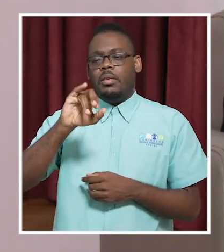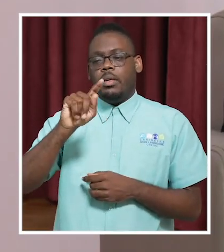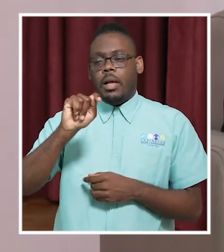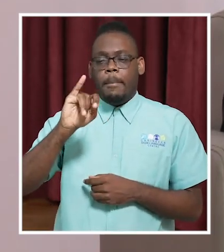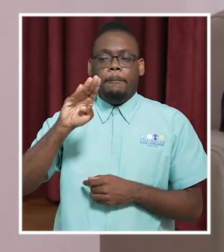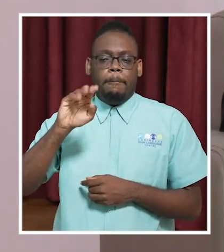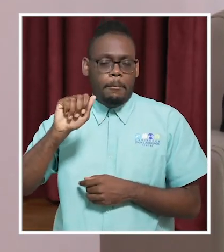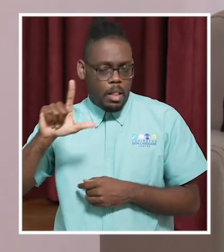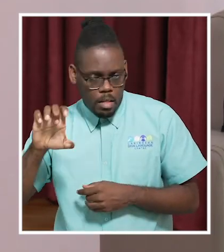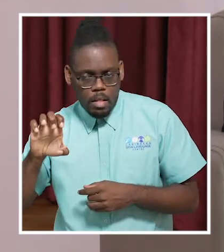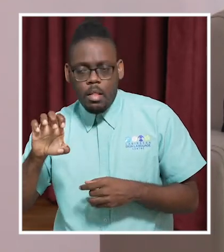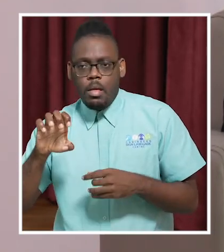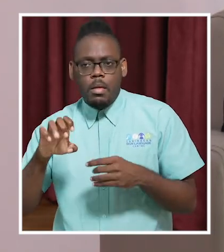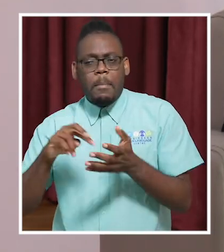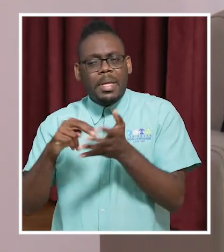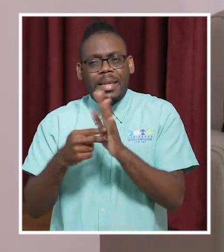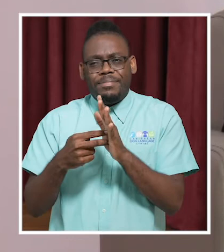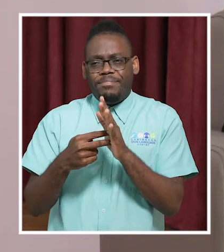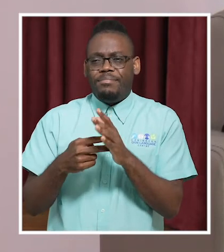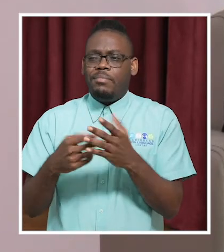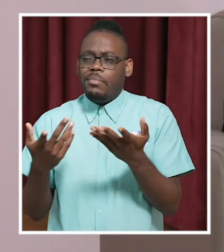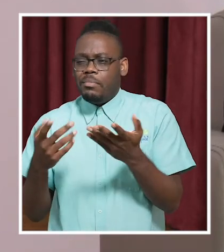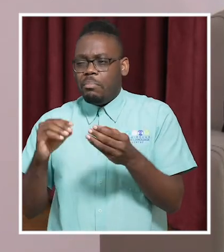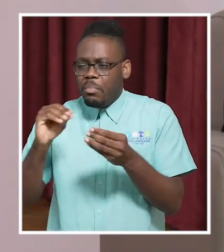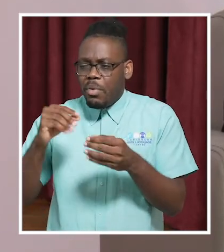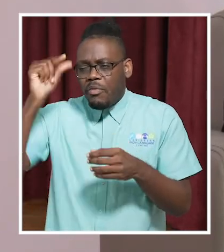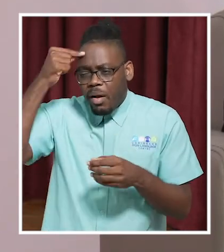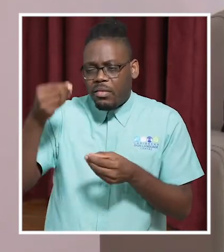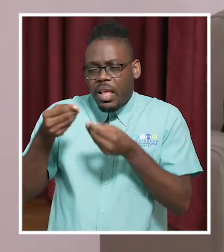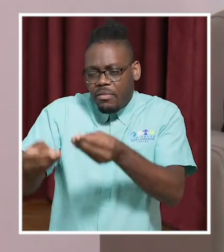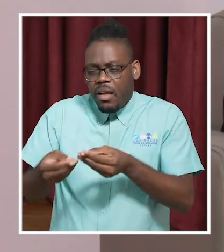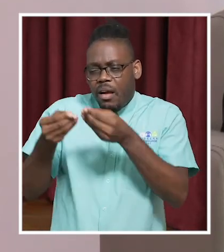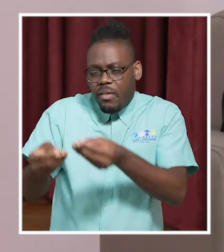for therapy, for diagnosing at a subsidized rate, things like that.